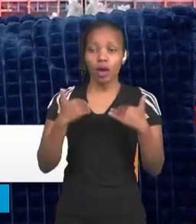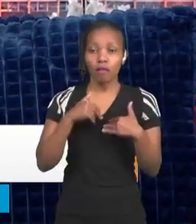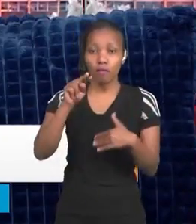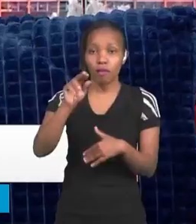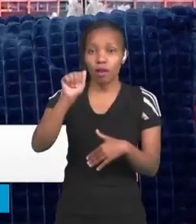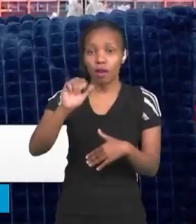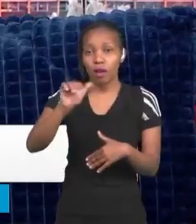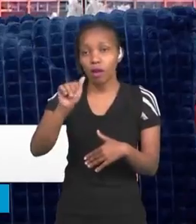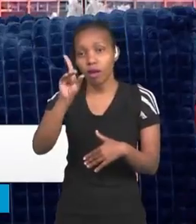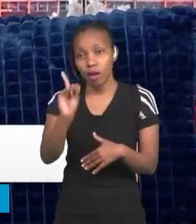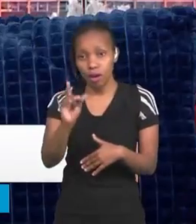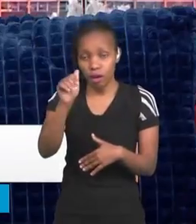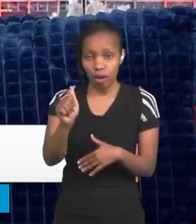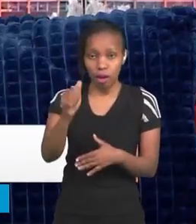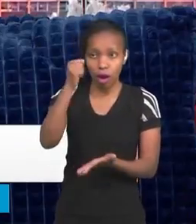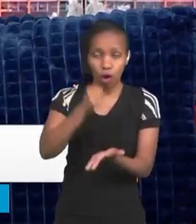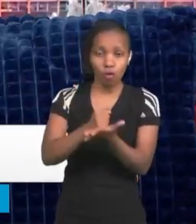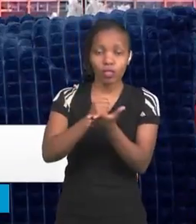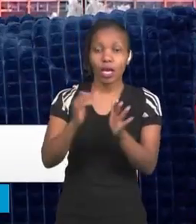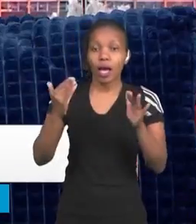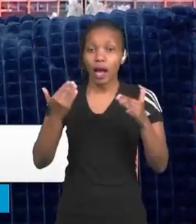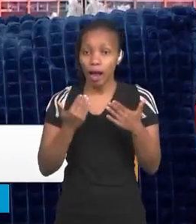NACADA offices, mm-hmm. we are also having those